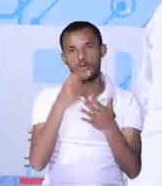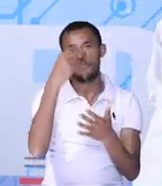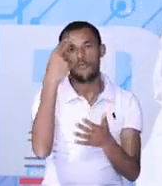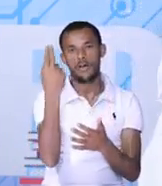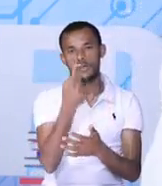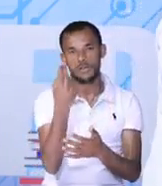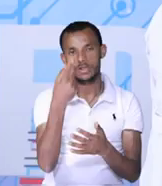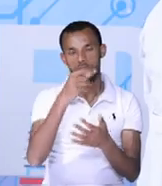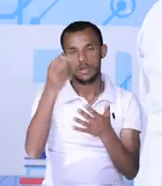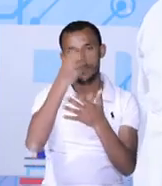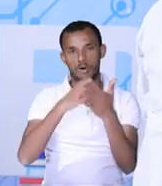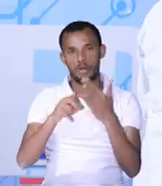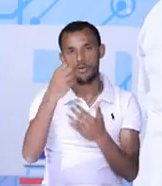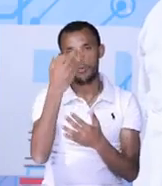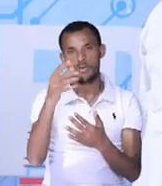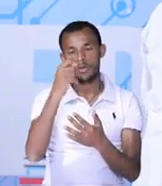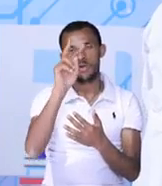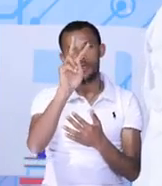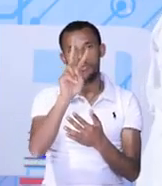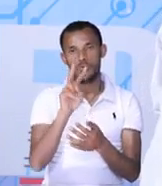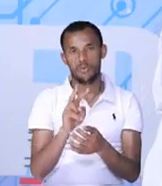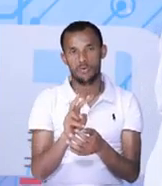be the product of the two